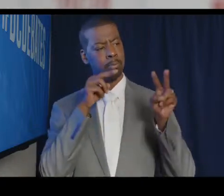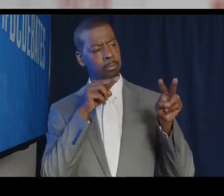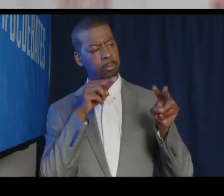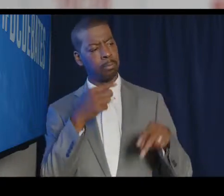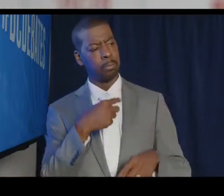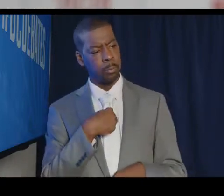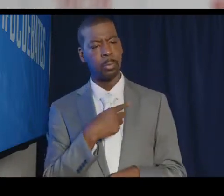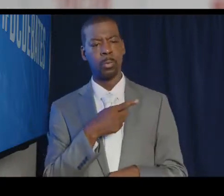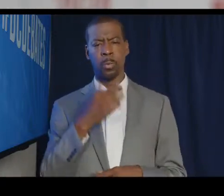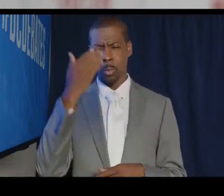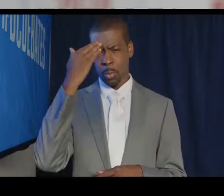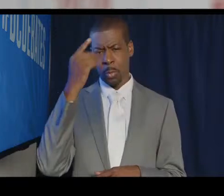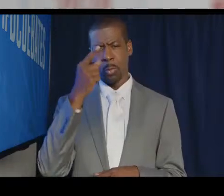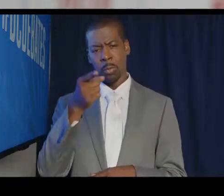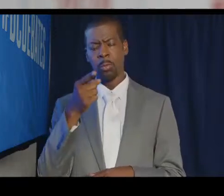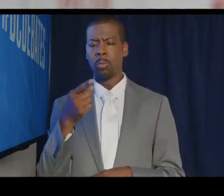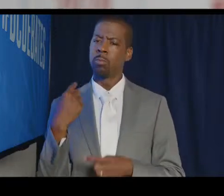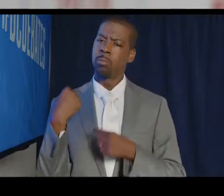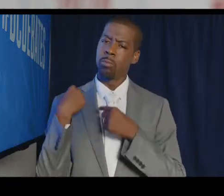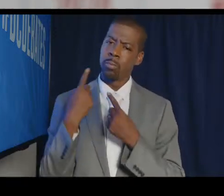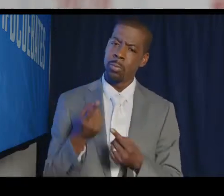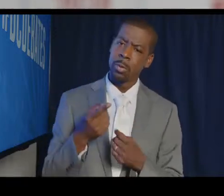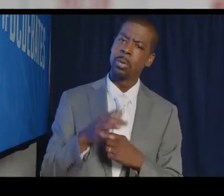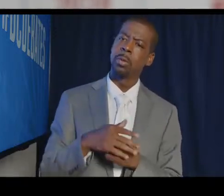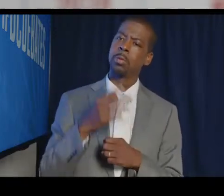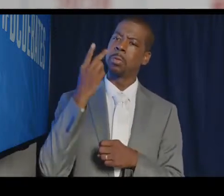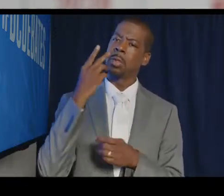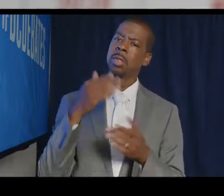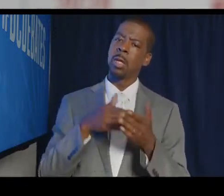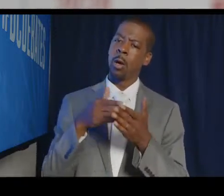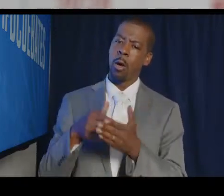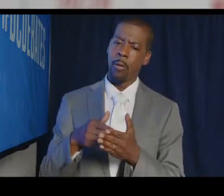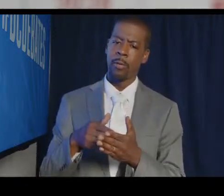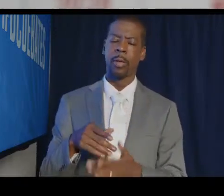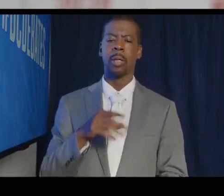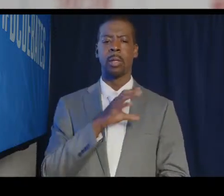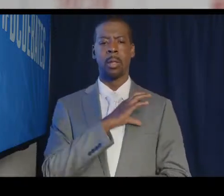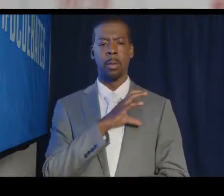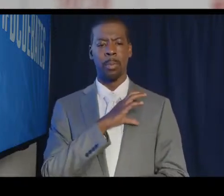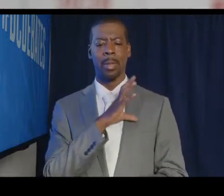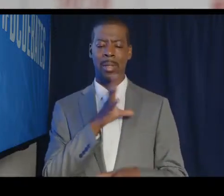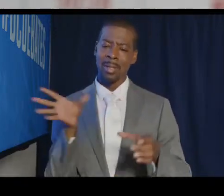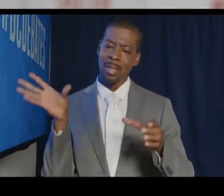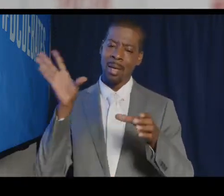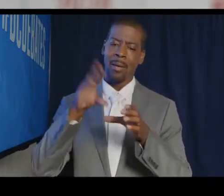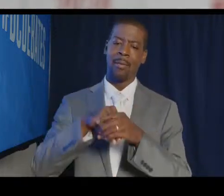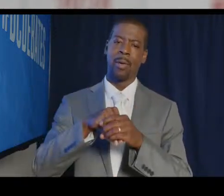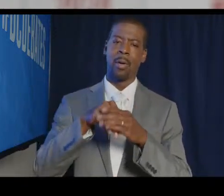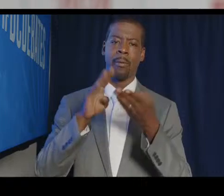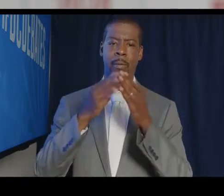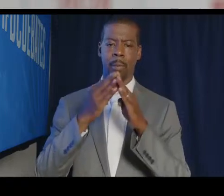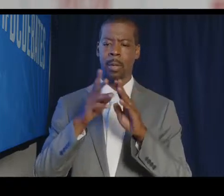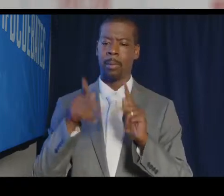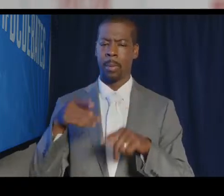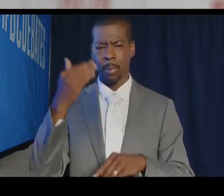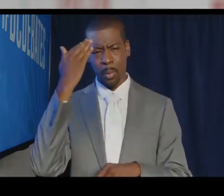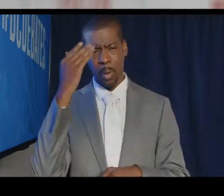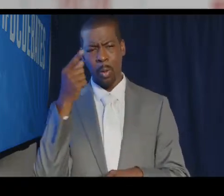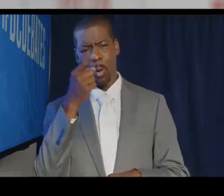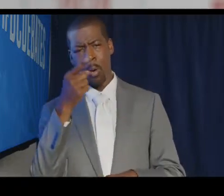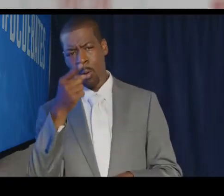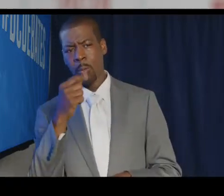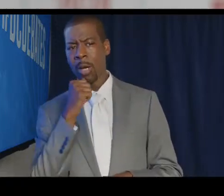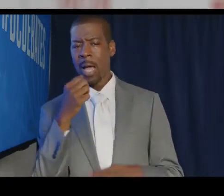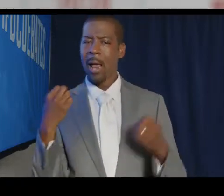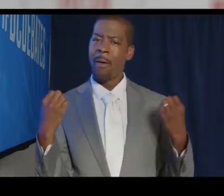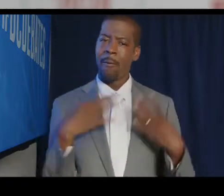all the time on different news medias and other places where police officers are doing things in the community and the people know them, they're not afraid of them, and they will call on them and they